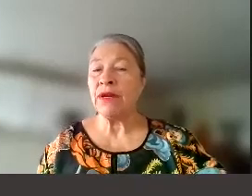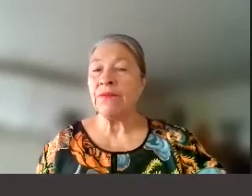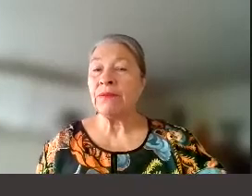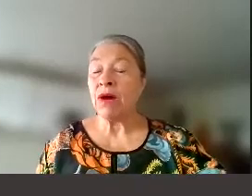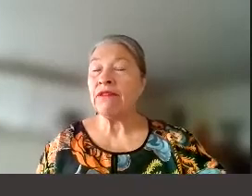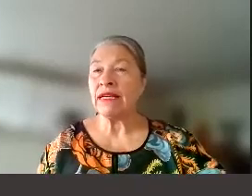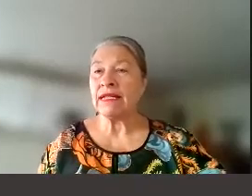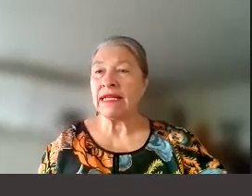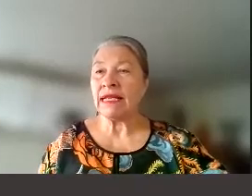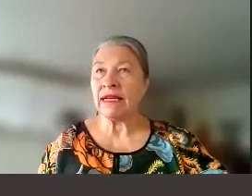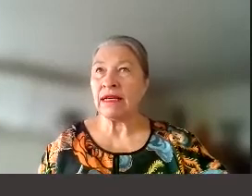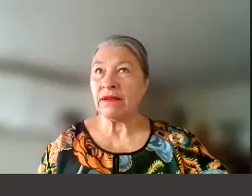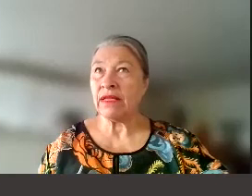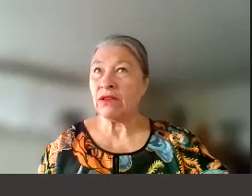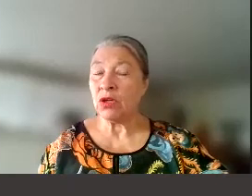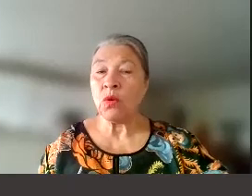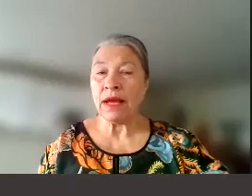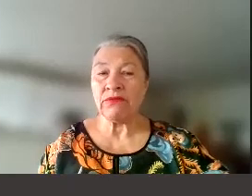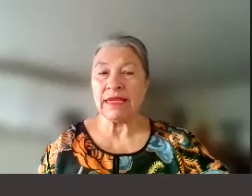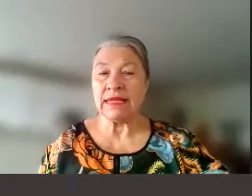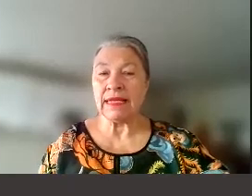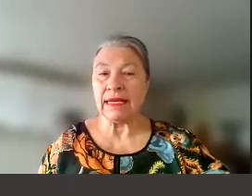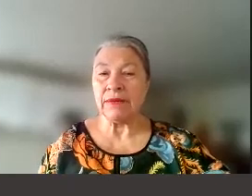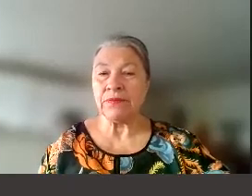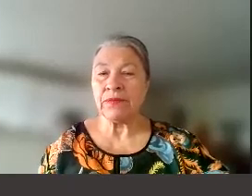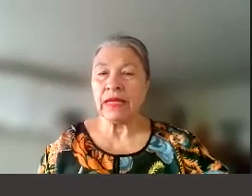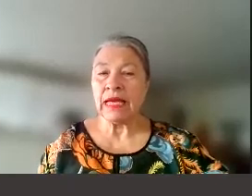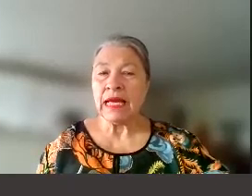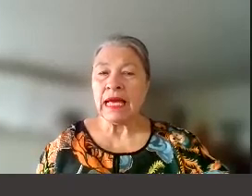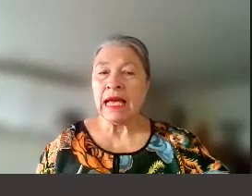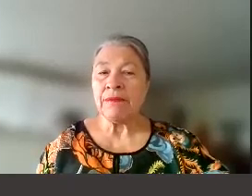have migrated here quite recently.